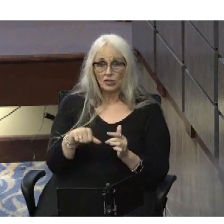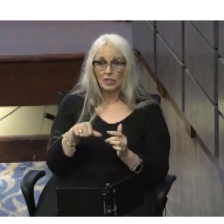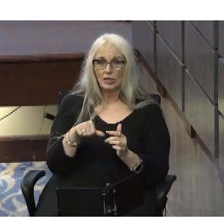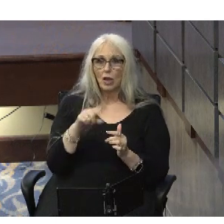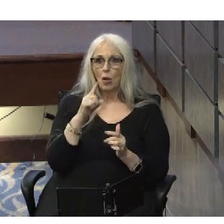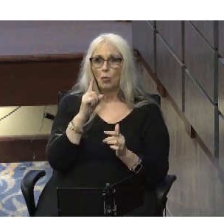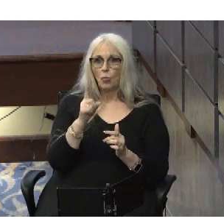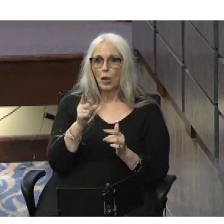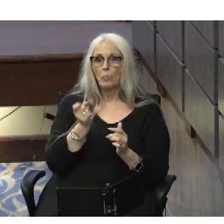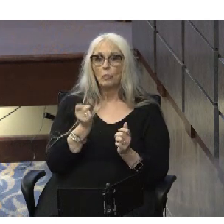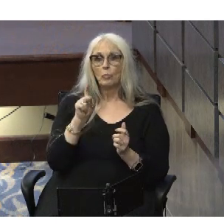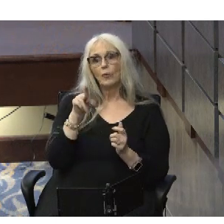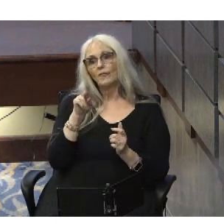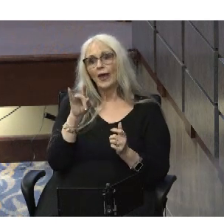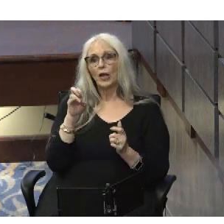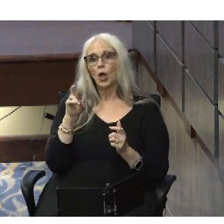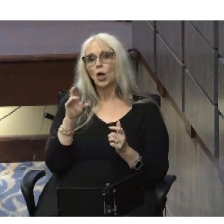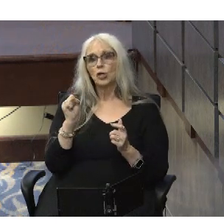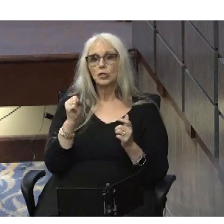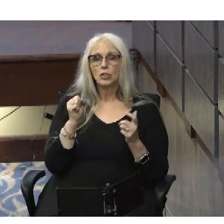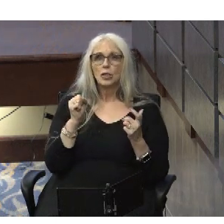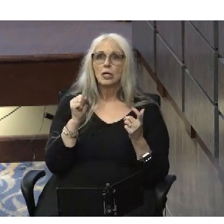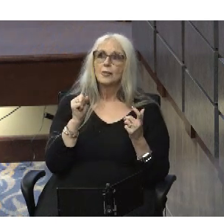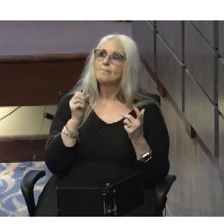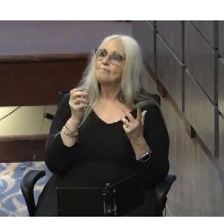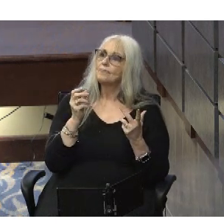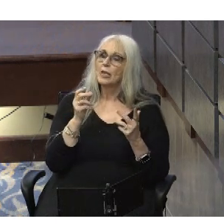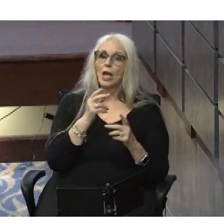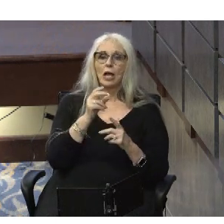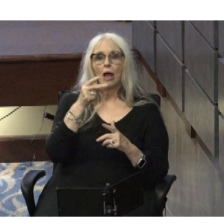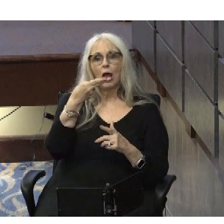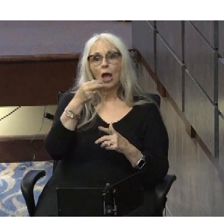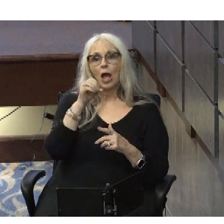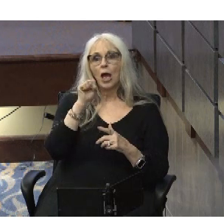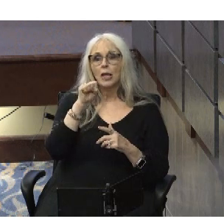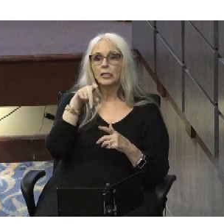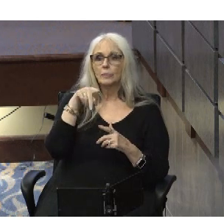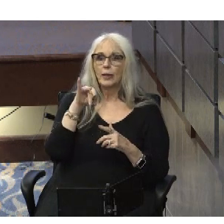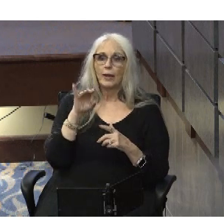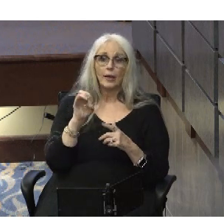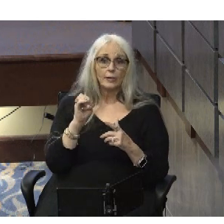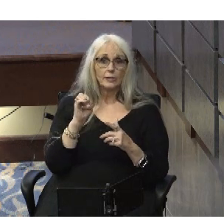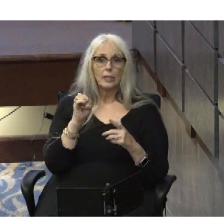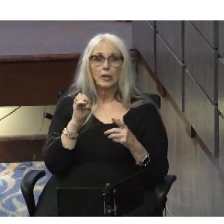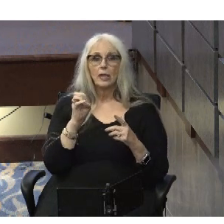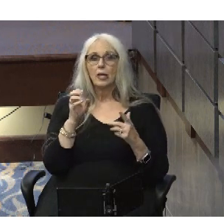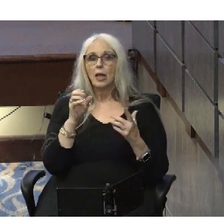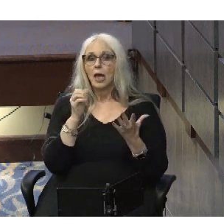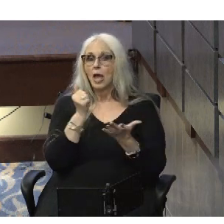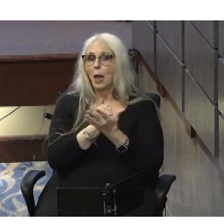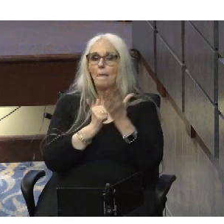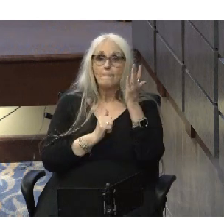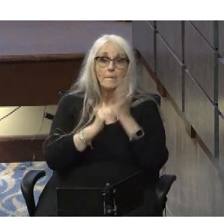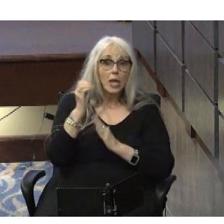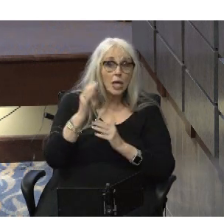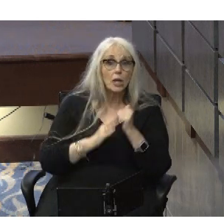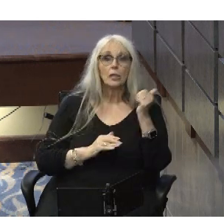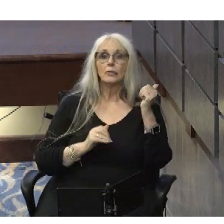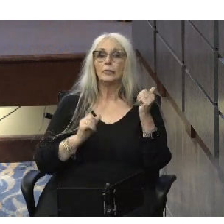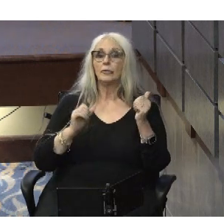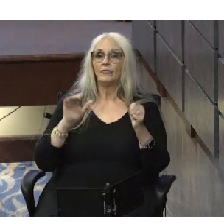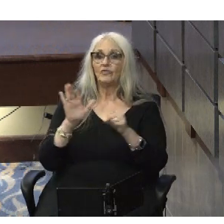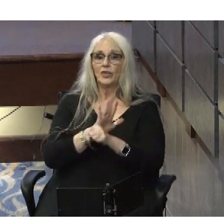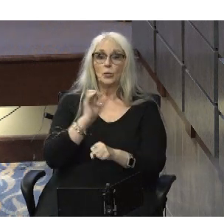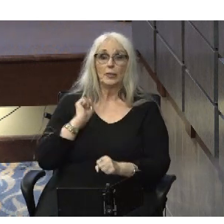particular health providers, a hospital system, helped build and staff